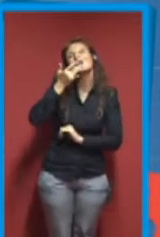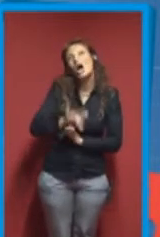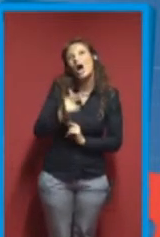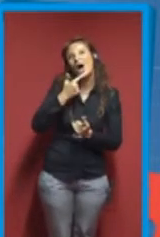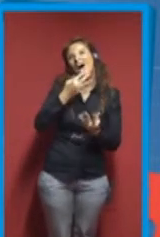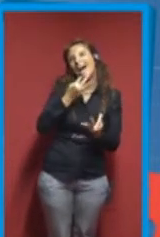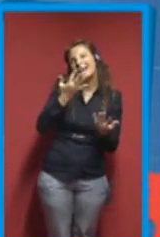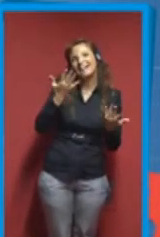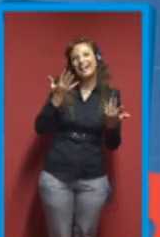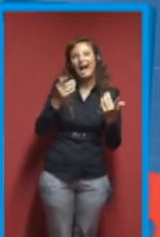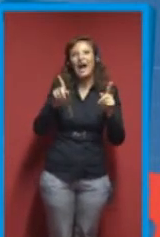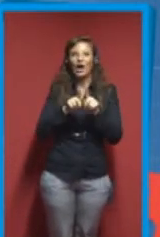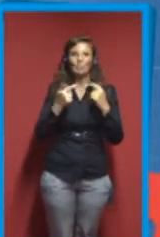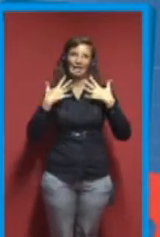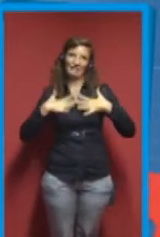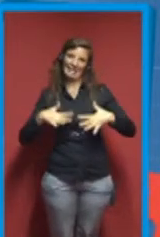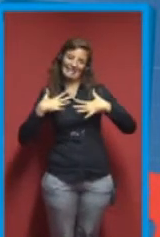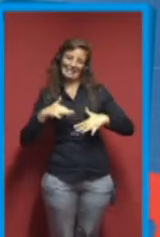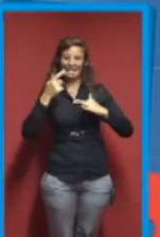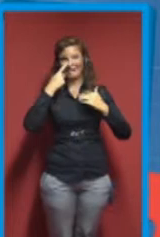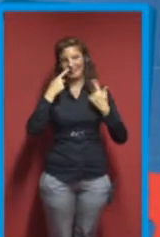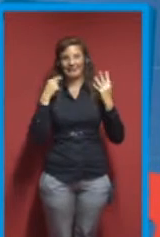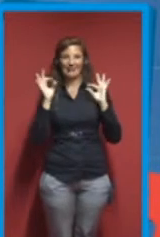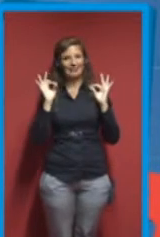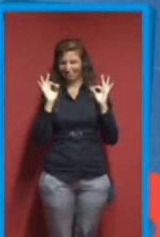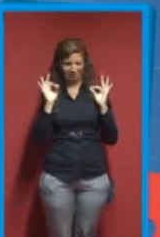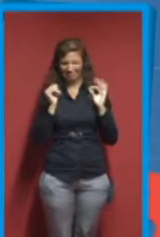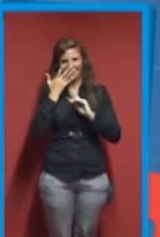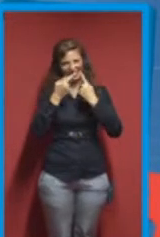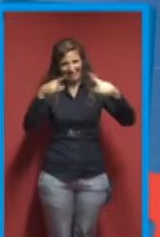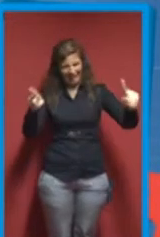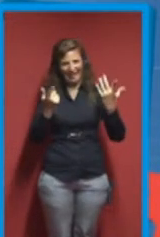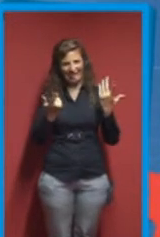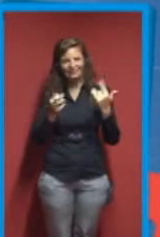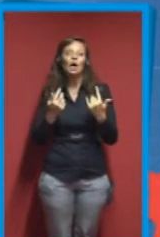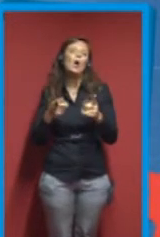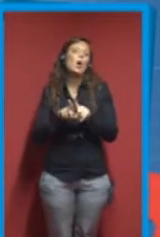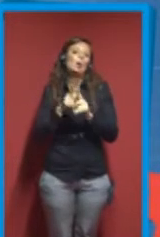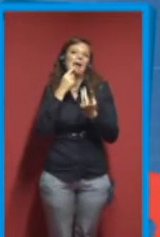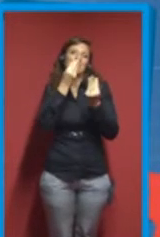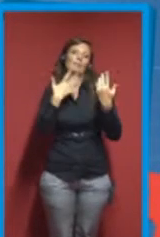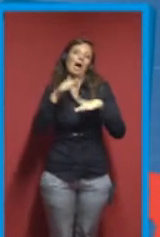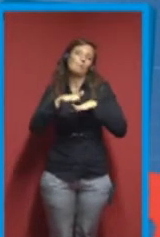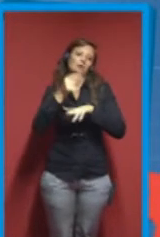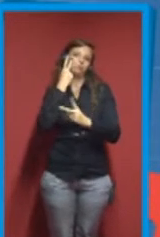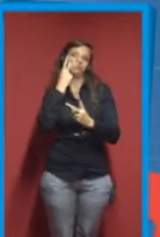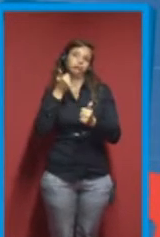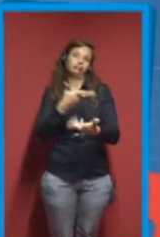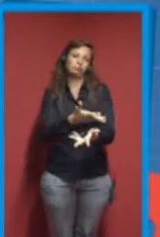this is Tesla, Curie, Ada, and Hopper. I think you can guess who they're named